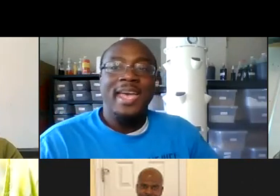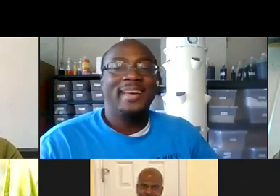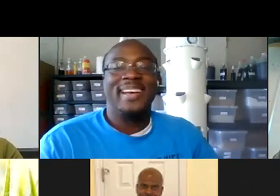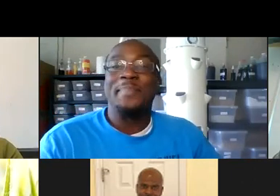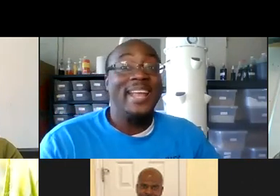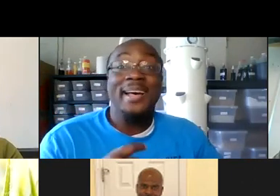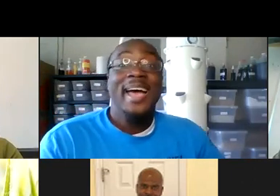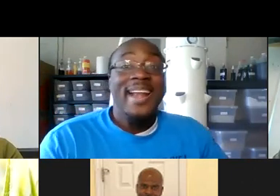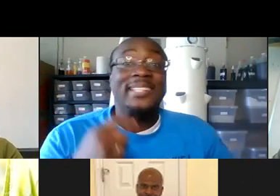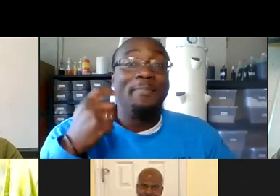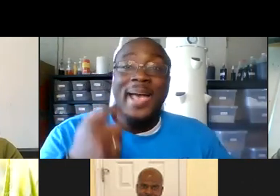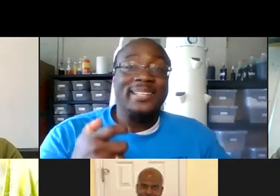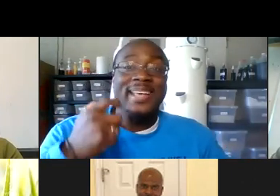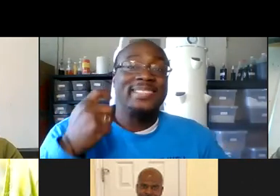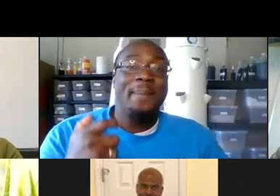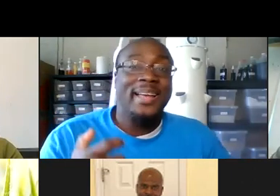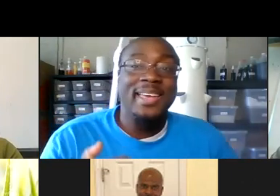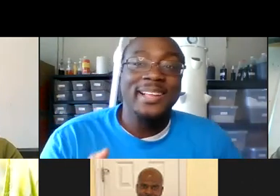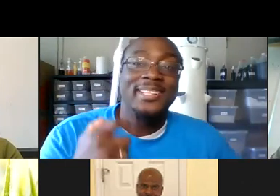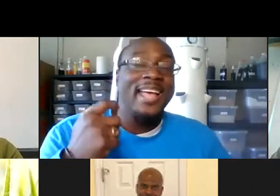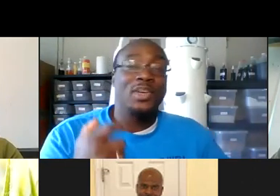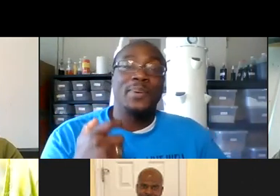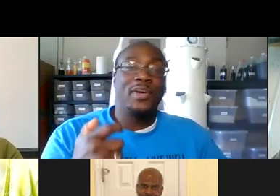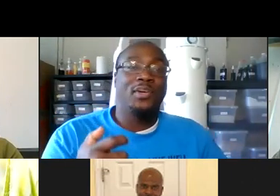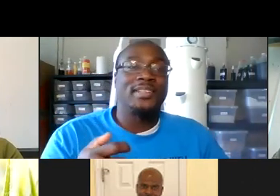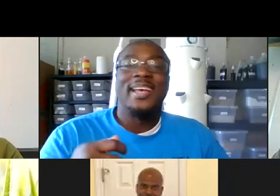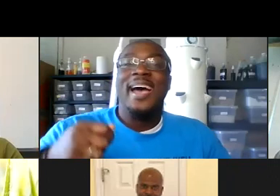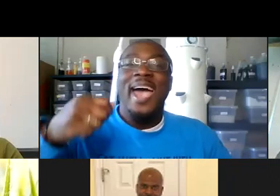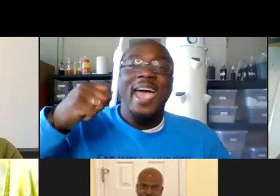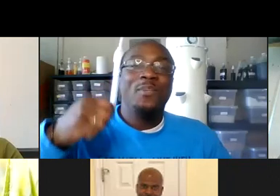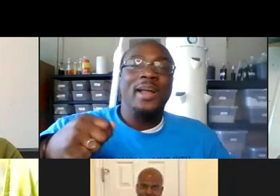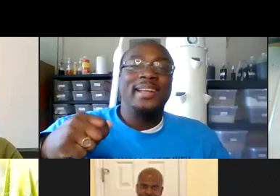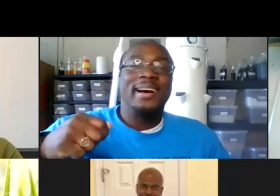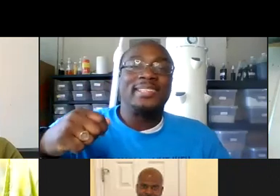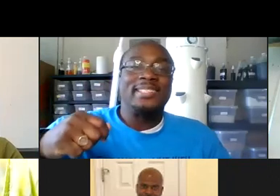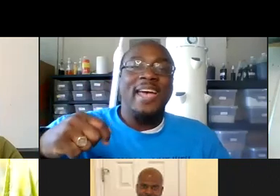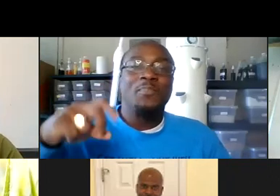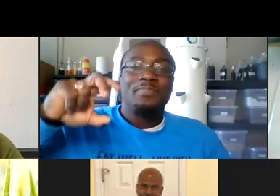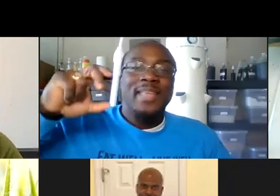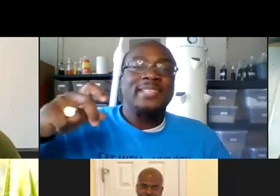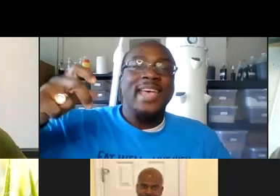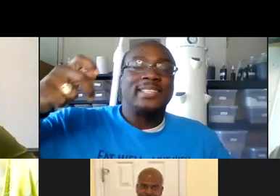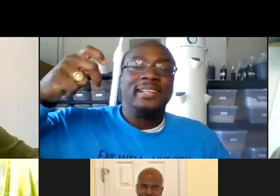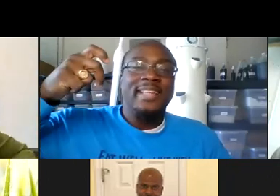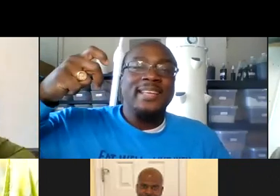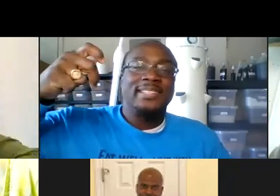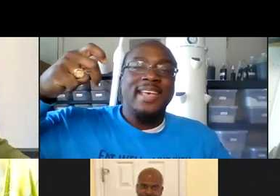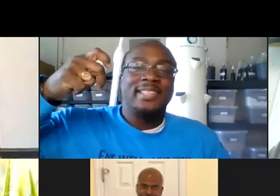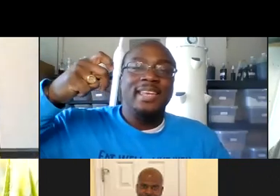it won't. I'm telling you that's the best example I can get. It looks like Krispy Kreme crust, and what it does is that's